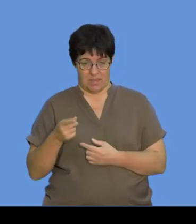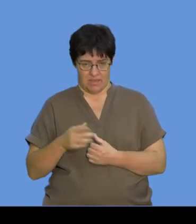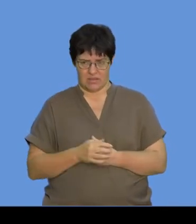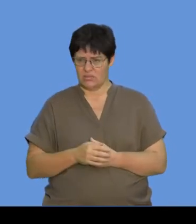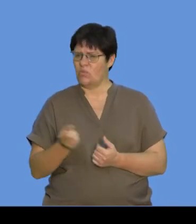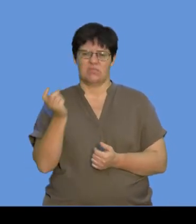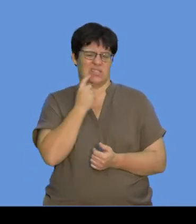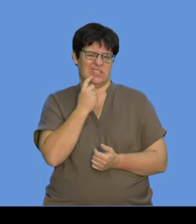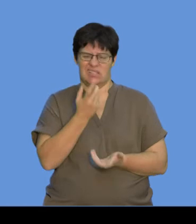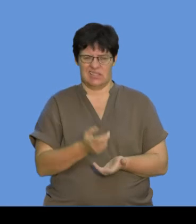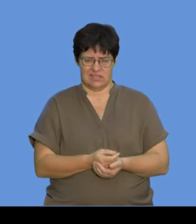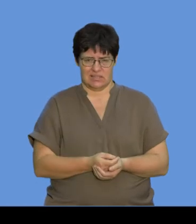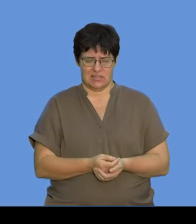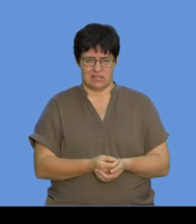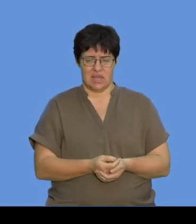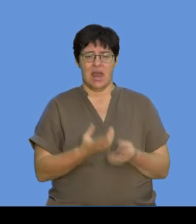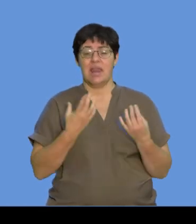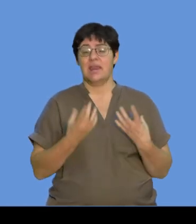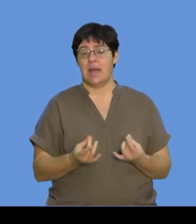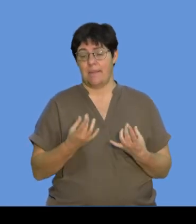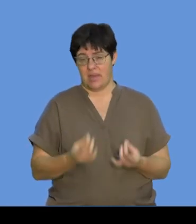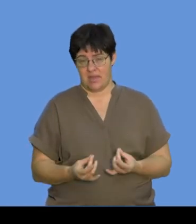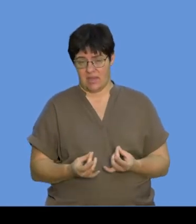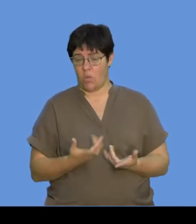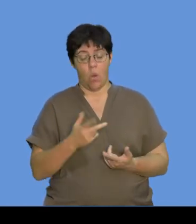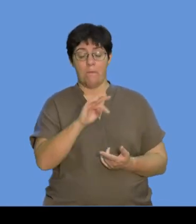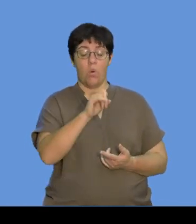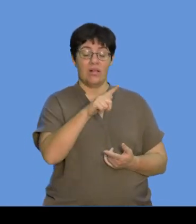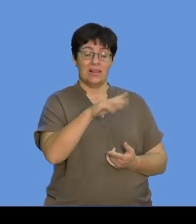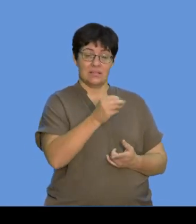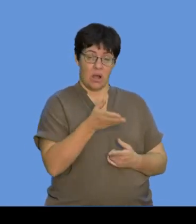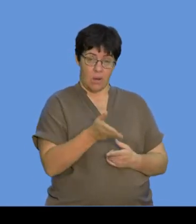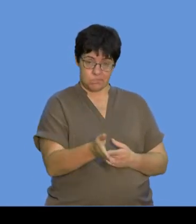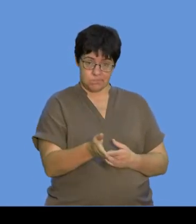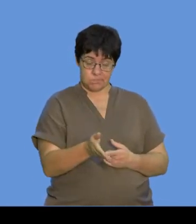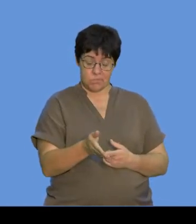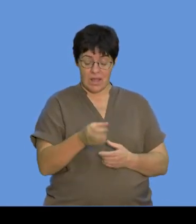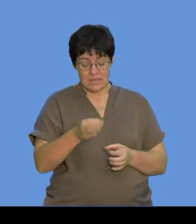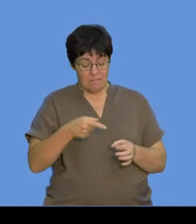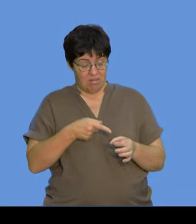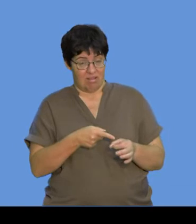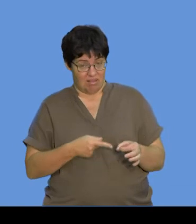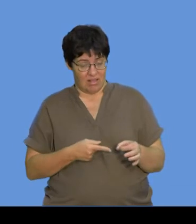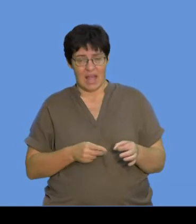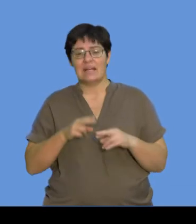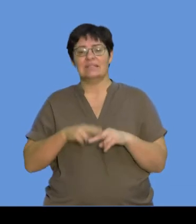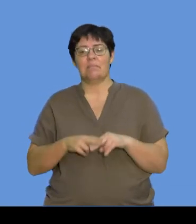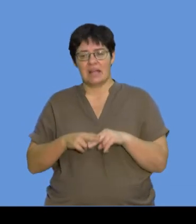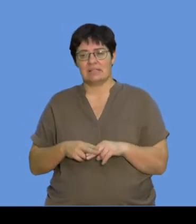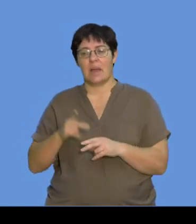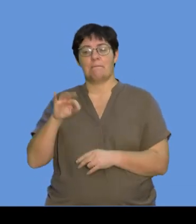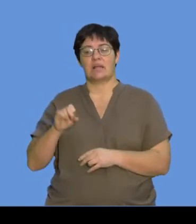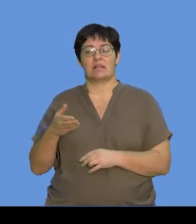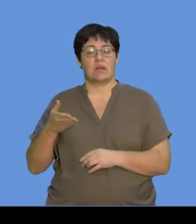number or the moles present in a sample depends on the number of particles versus